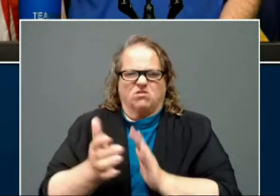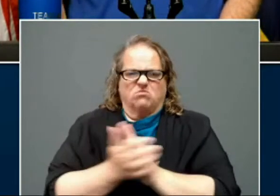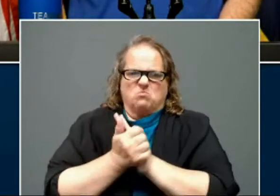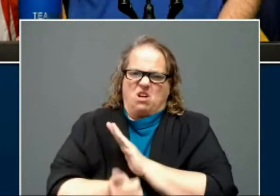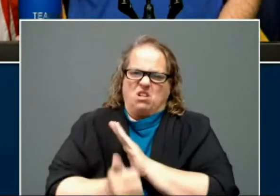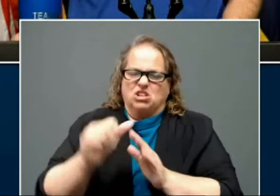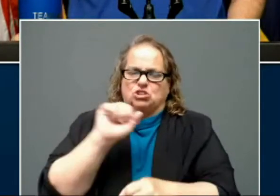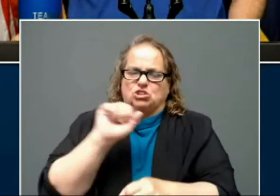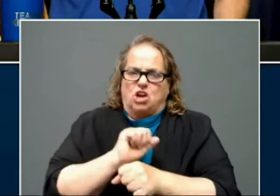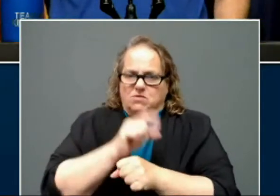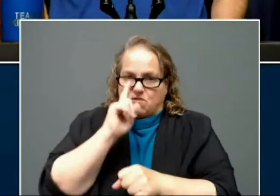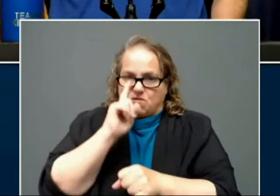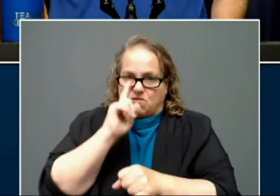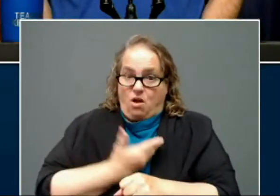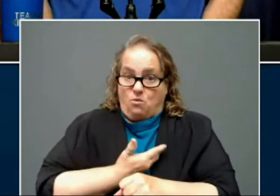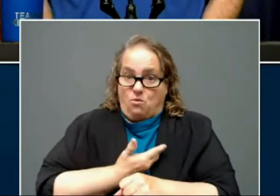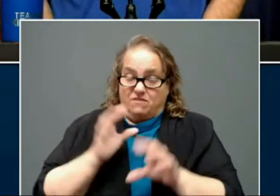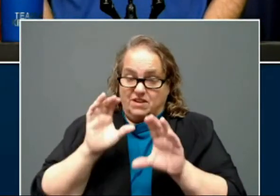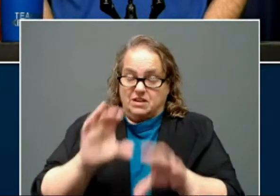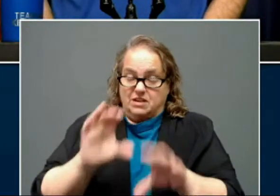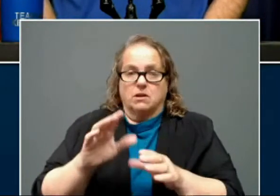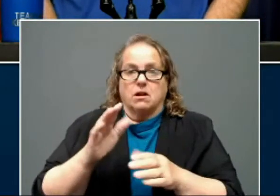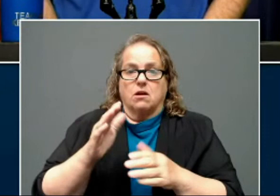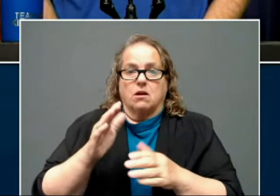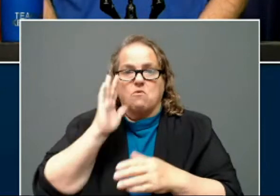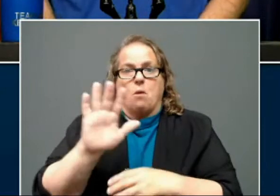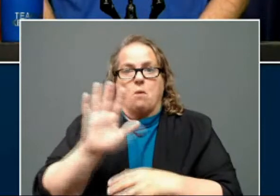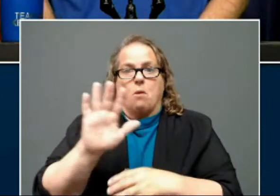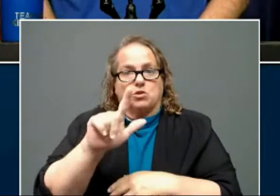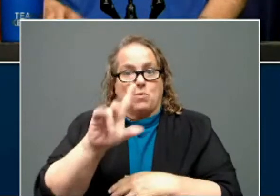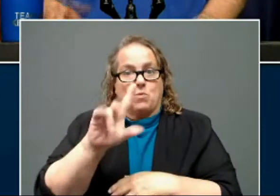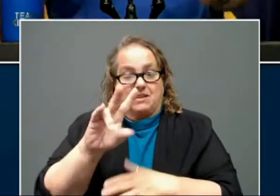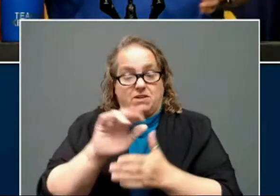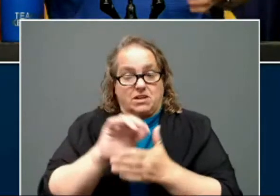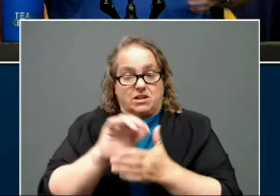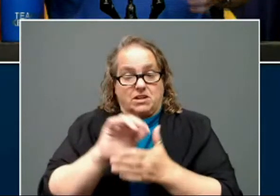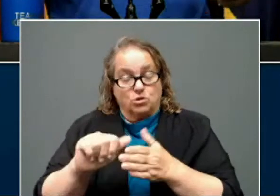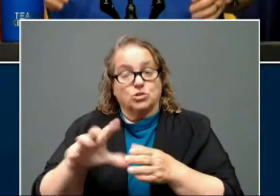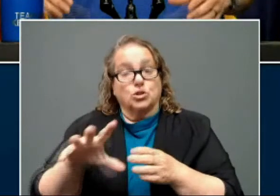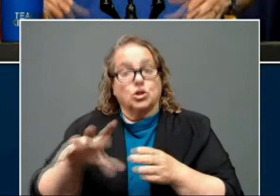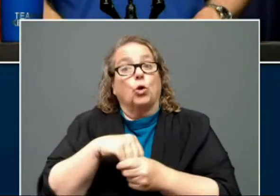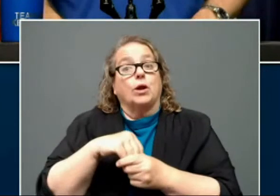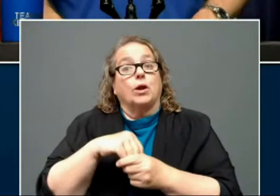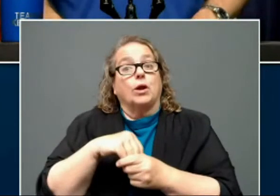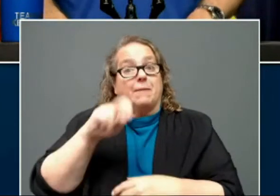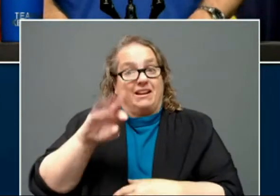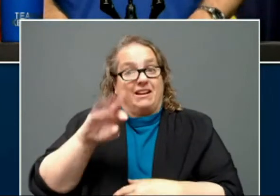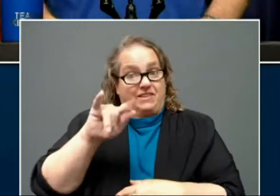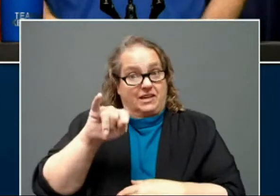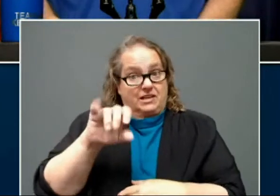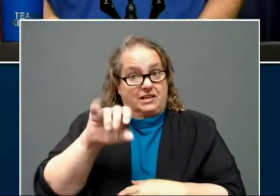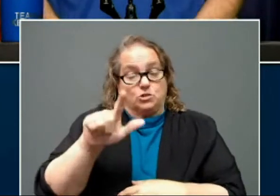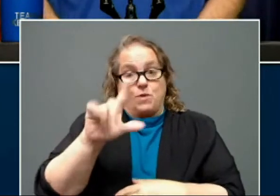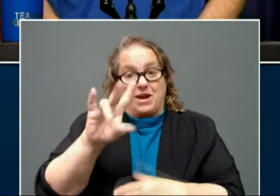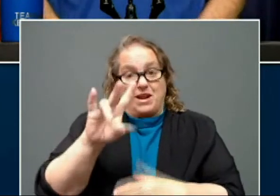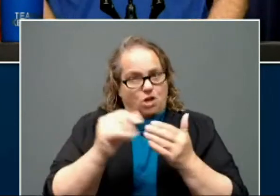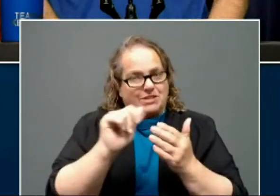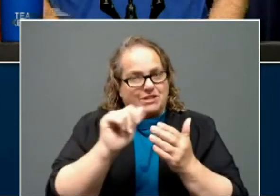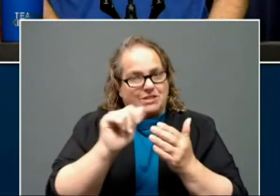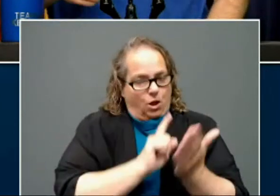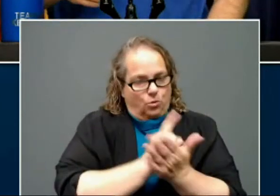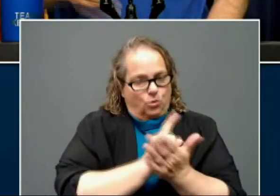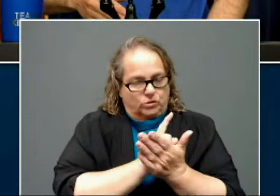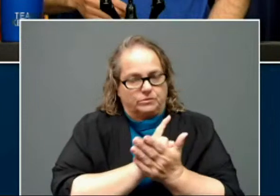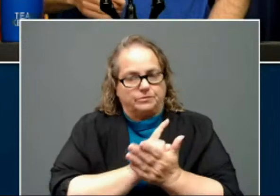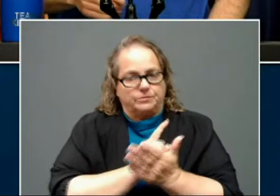of nearly $27, including benefits. That's $27 an hour, including benefits. These positions will